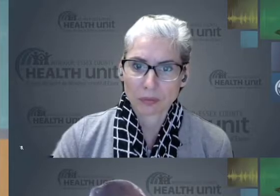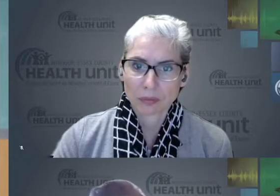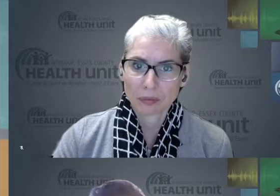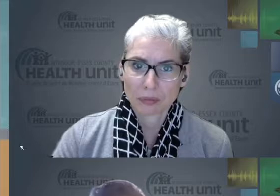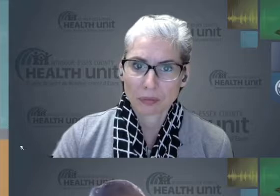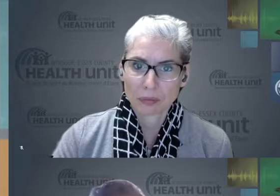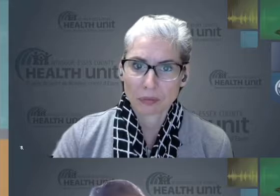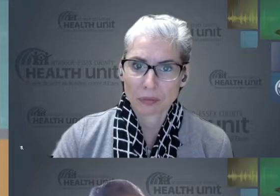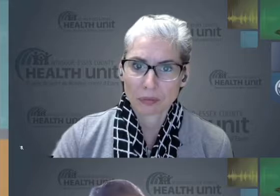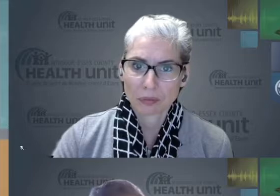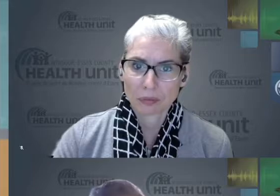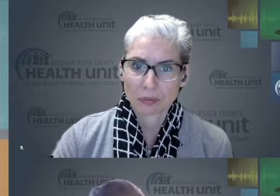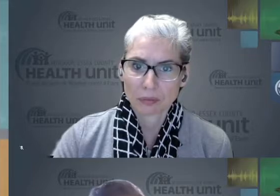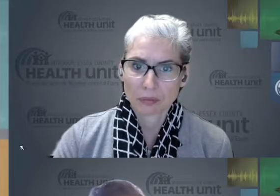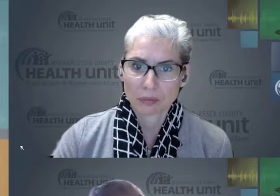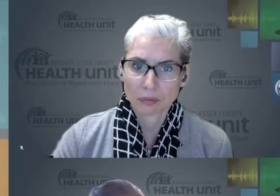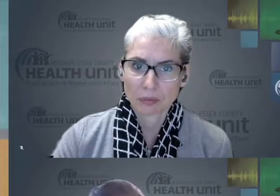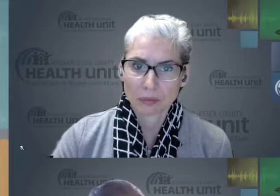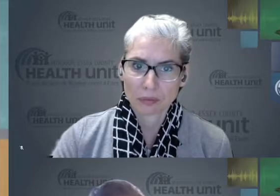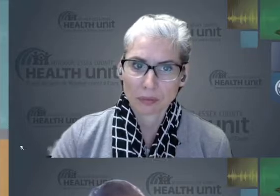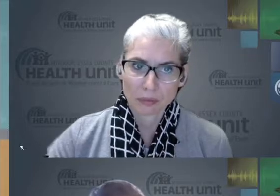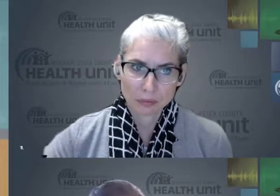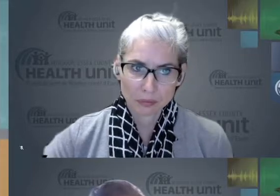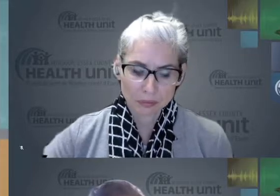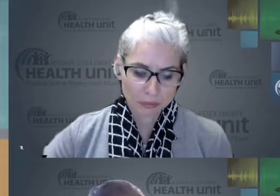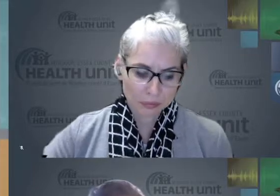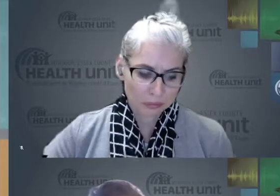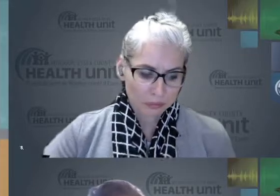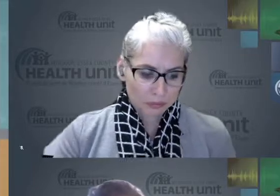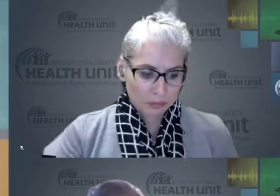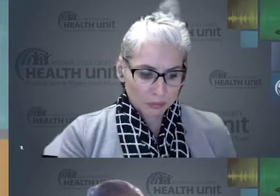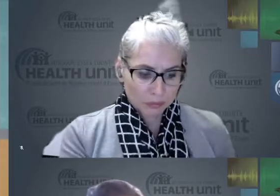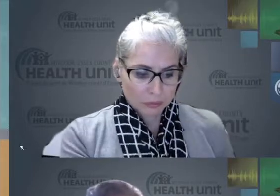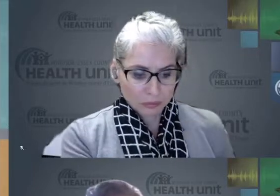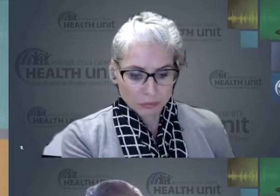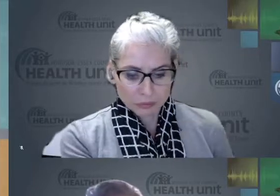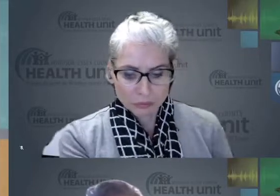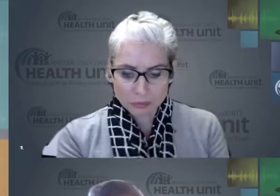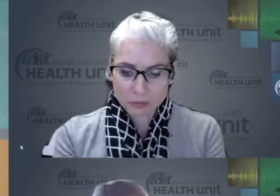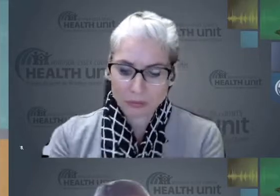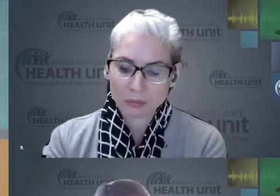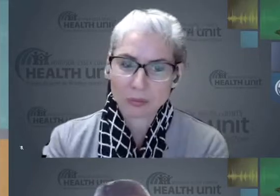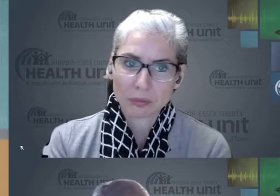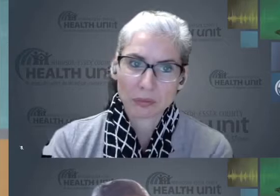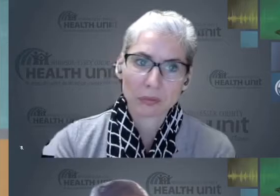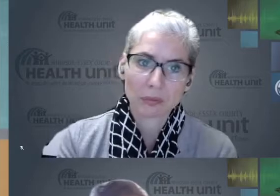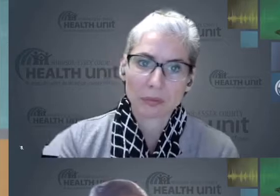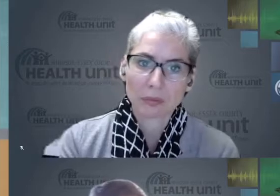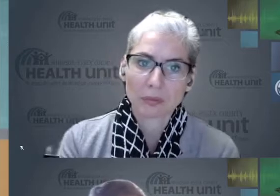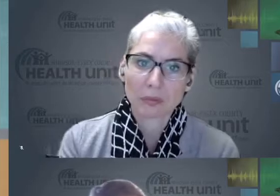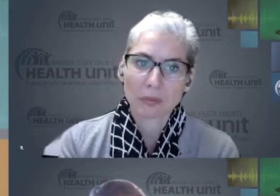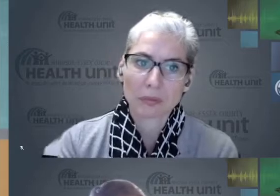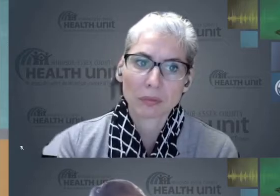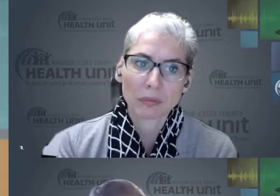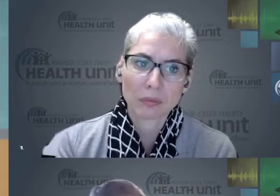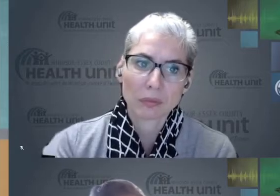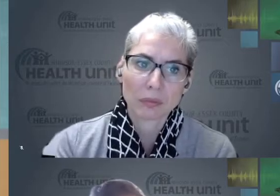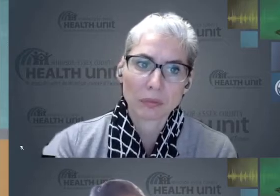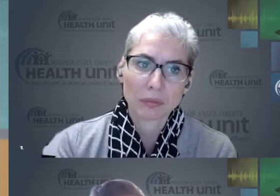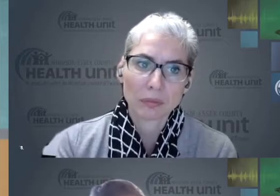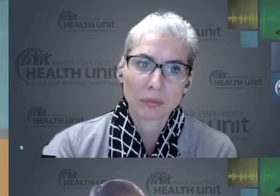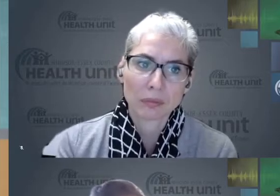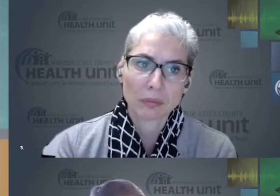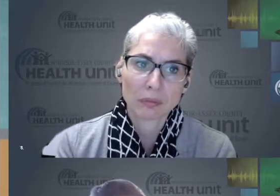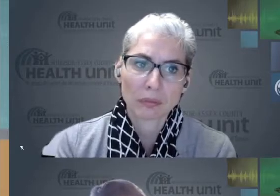substantive that's keeping them in the hospital. So if it were not for COVID, their medical problem may have been able to be managed outside the hospital, but